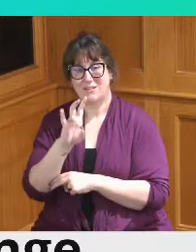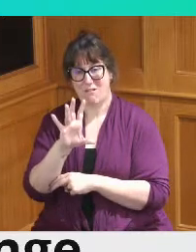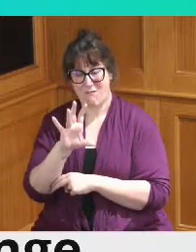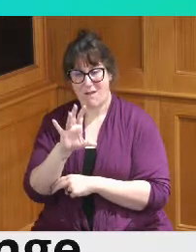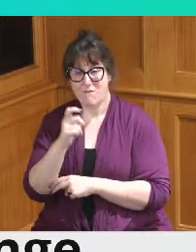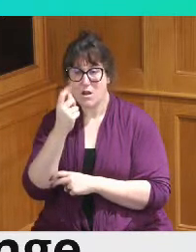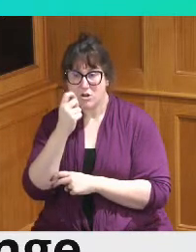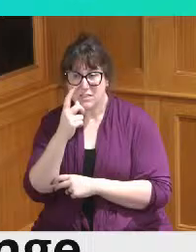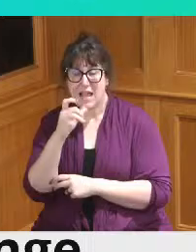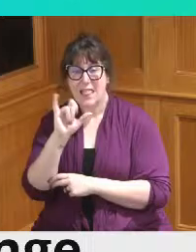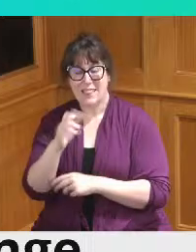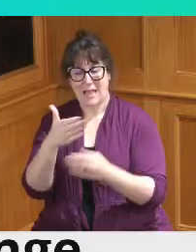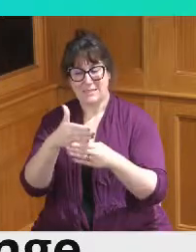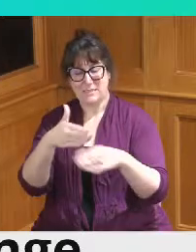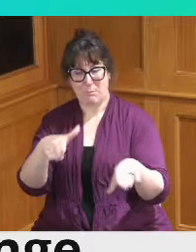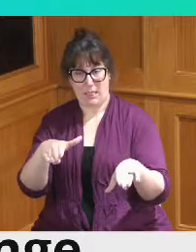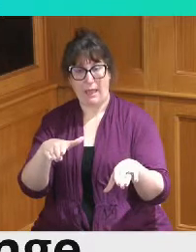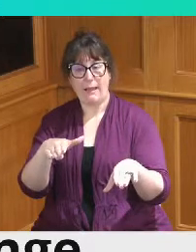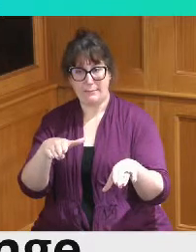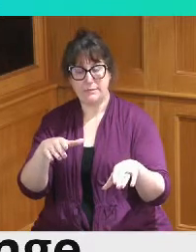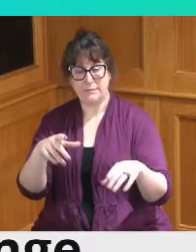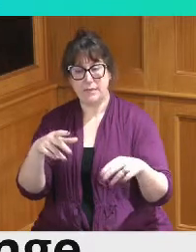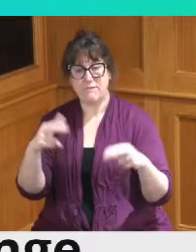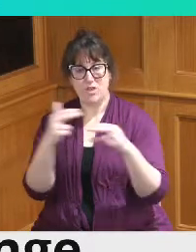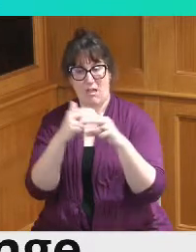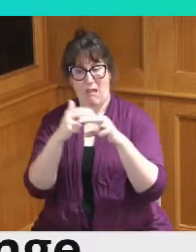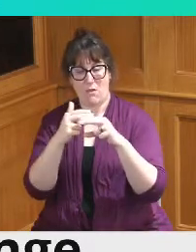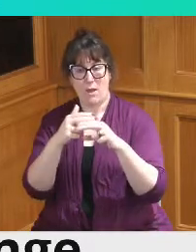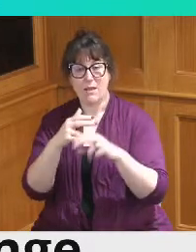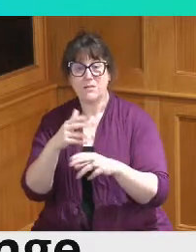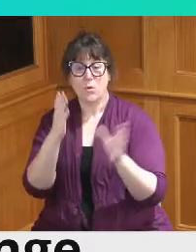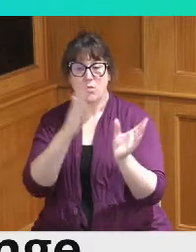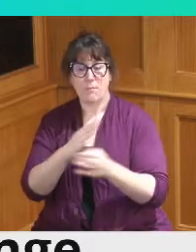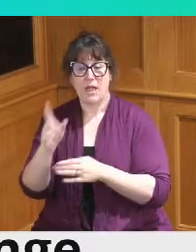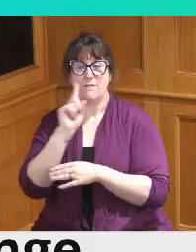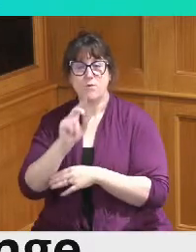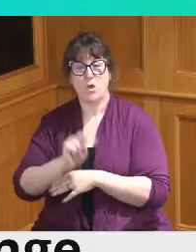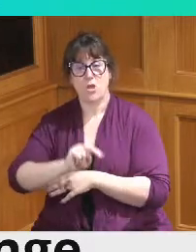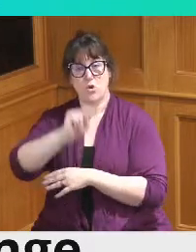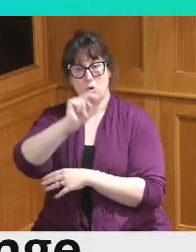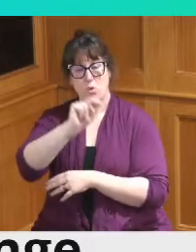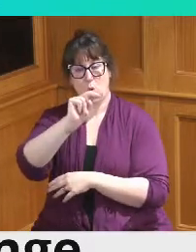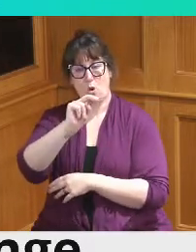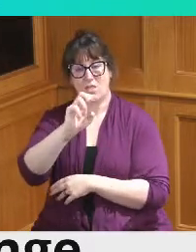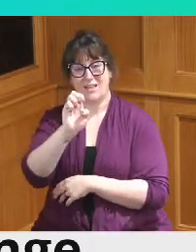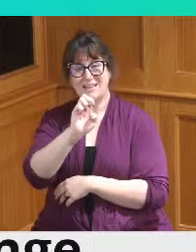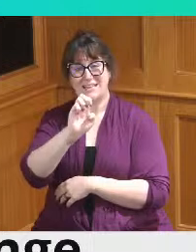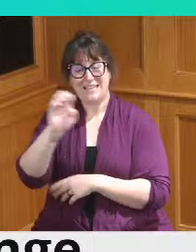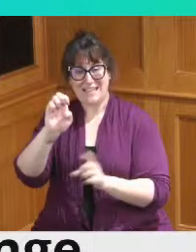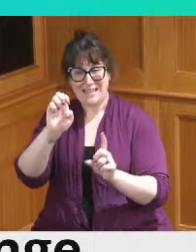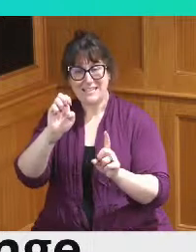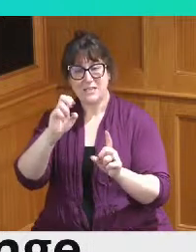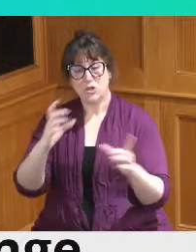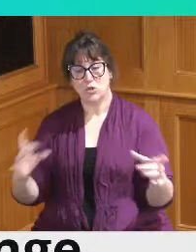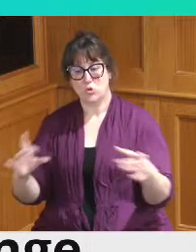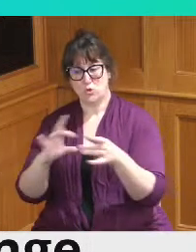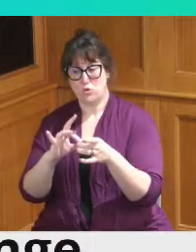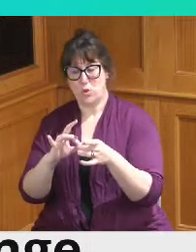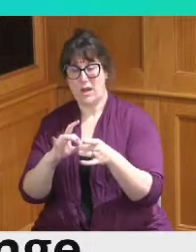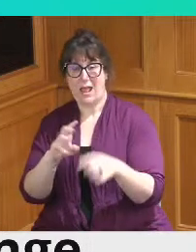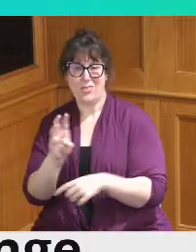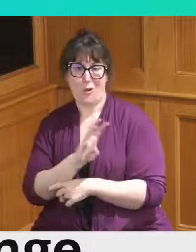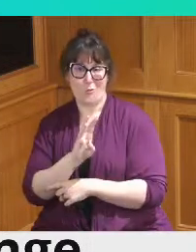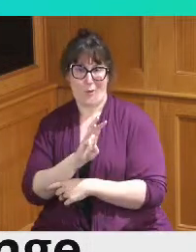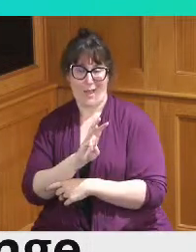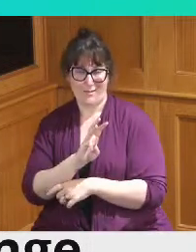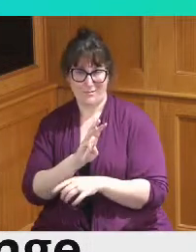as the Lockland Split in the interstate. So the plan is for the northbound lanes at the east side of the site to join the southbound lanes at the west side